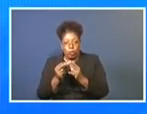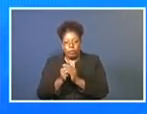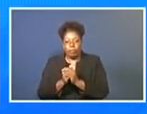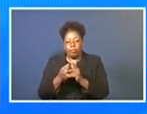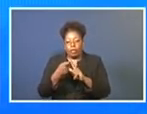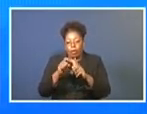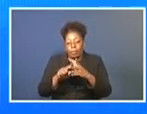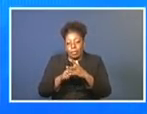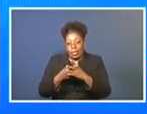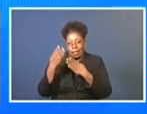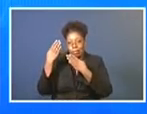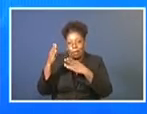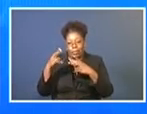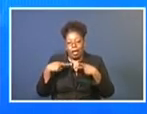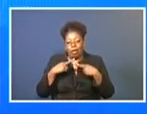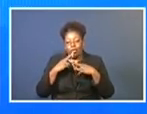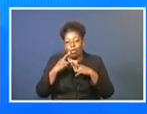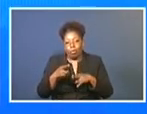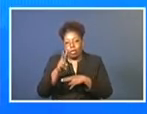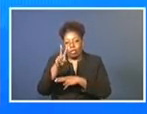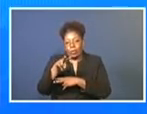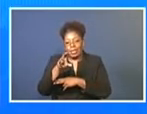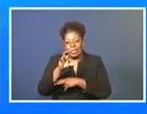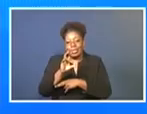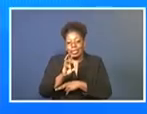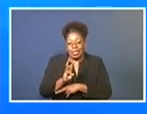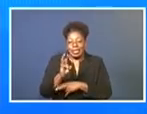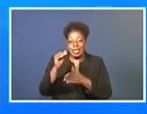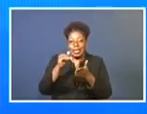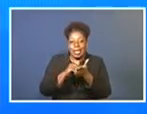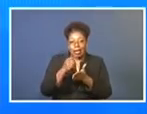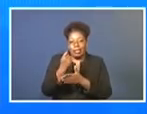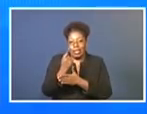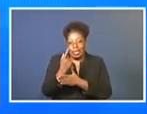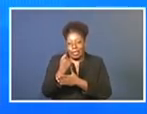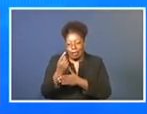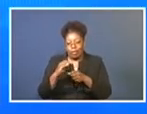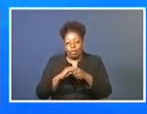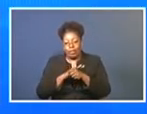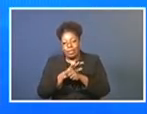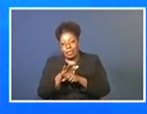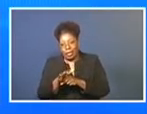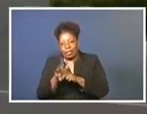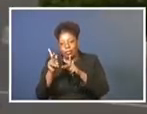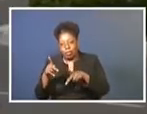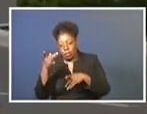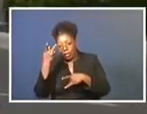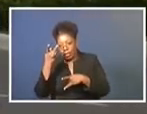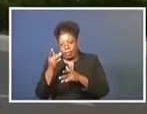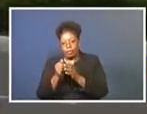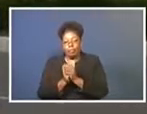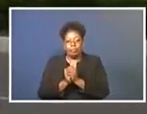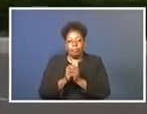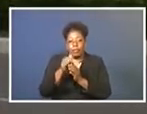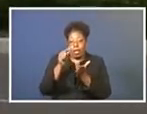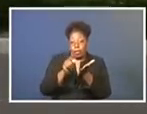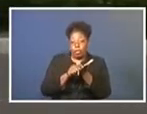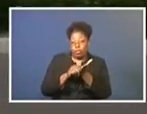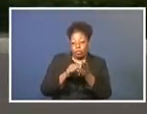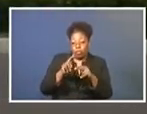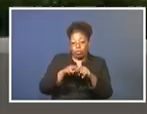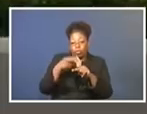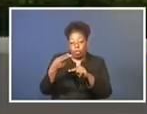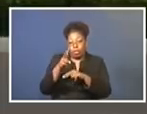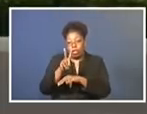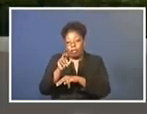of the pandemic, the Bahamas has recorded 26,011 COVID-19 cases. In other news, the reduction